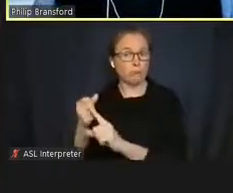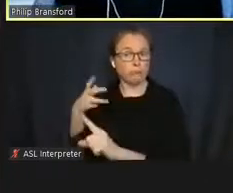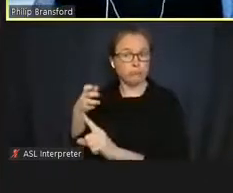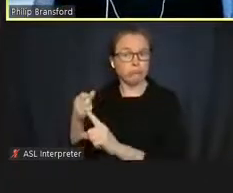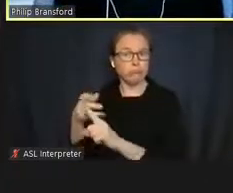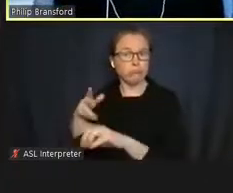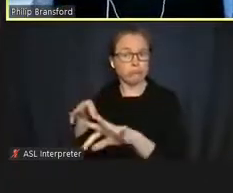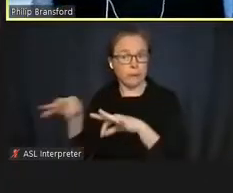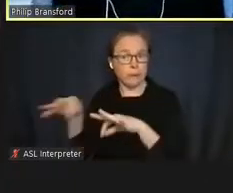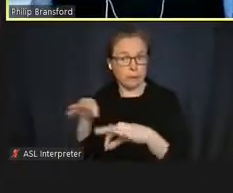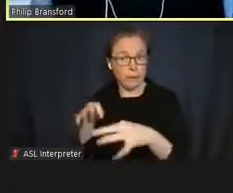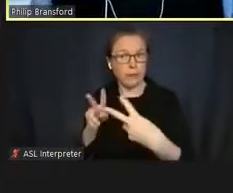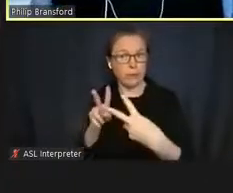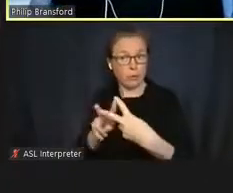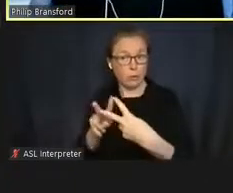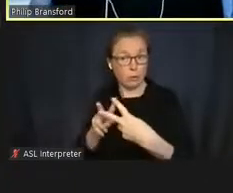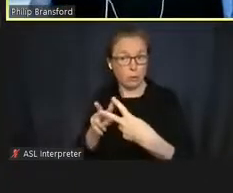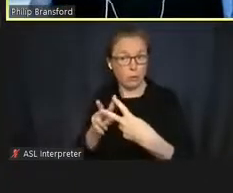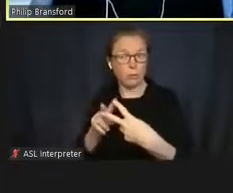those two